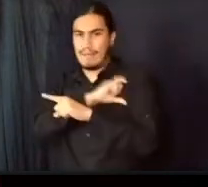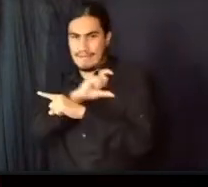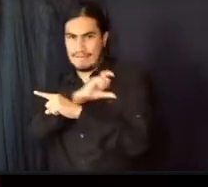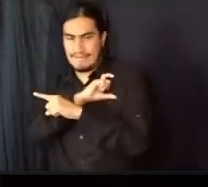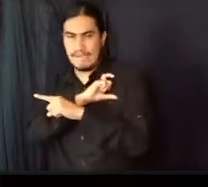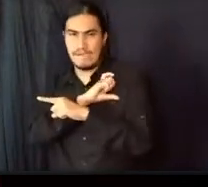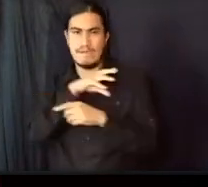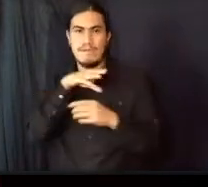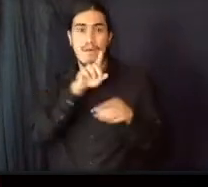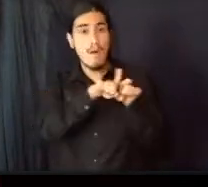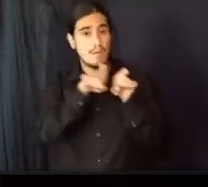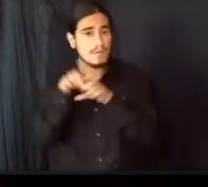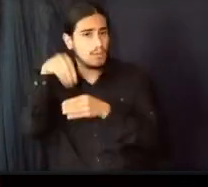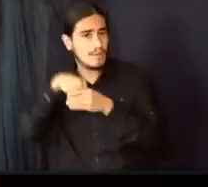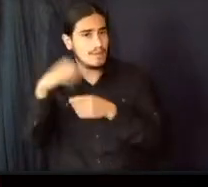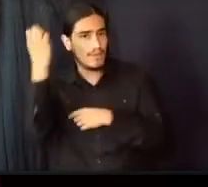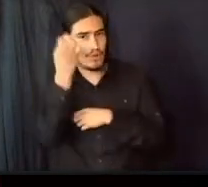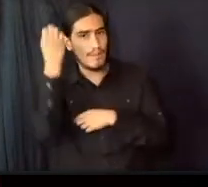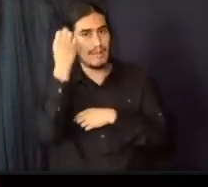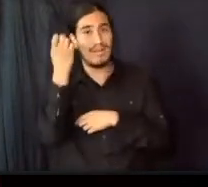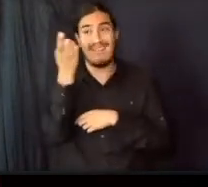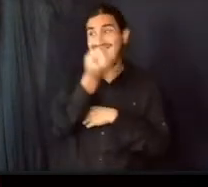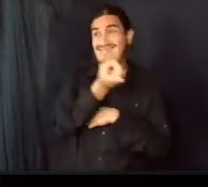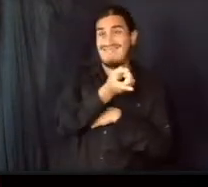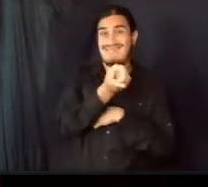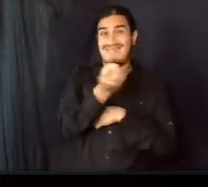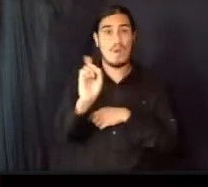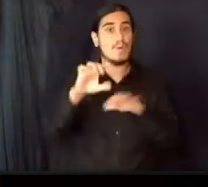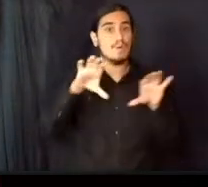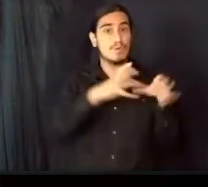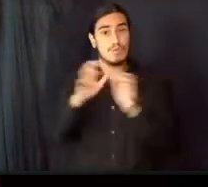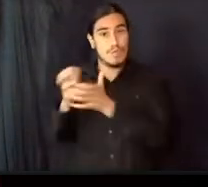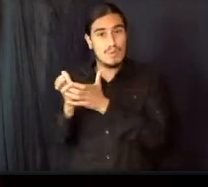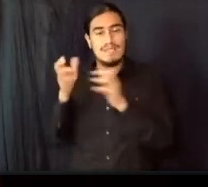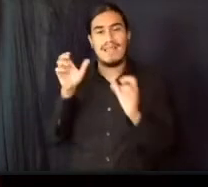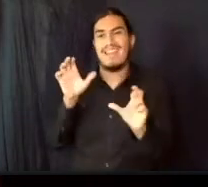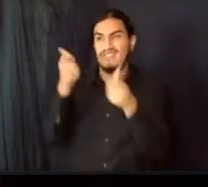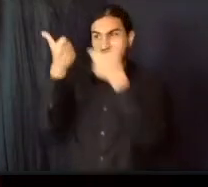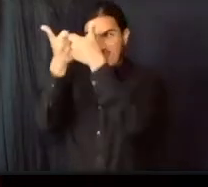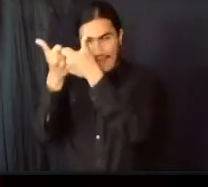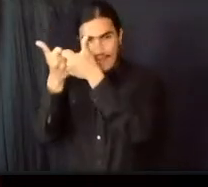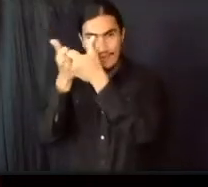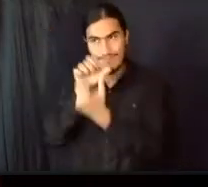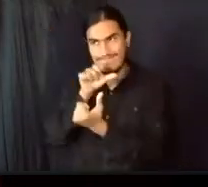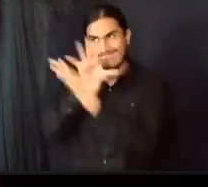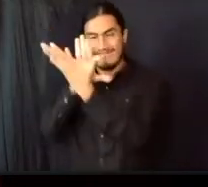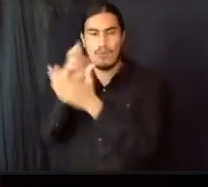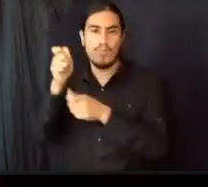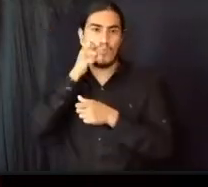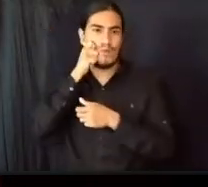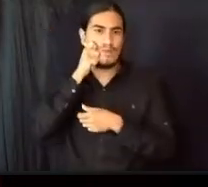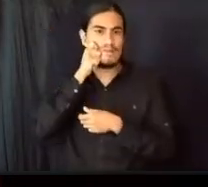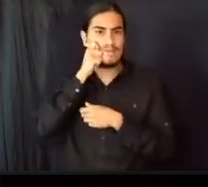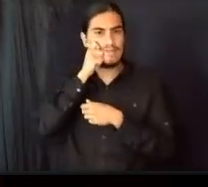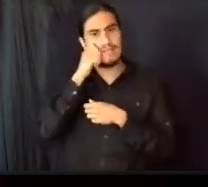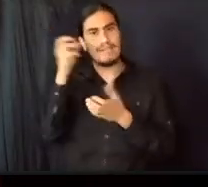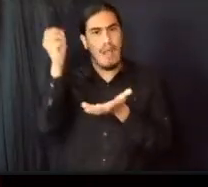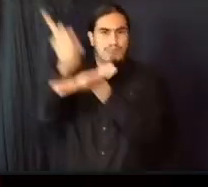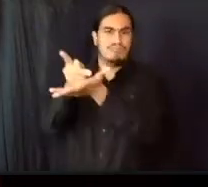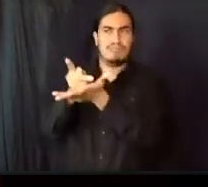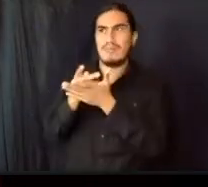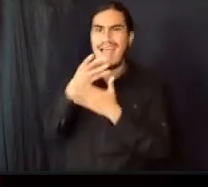They have challenged and still challenge the racist status quo and reveal that an institution which